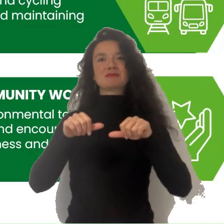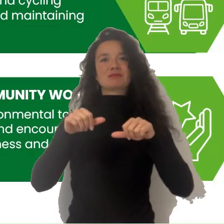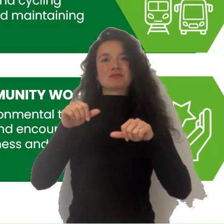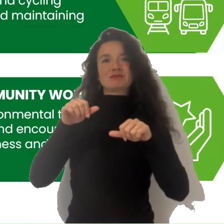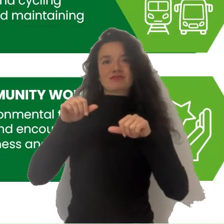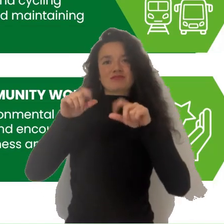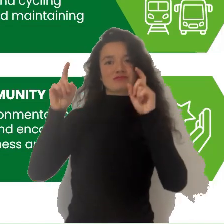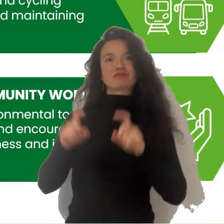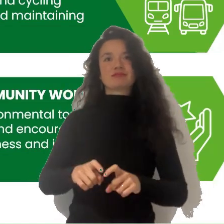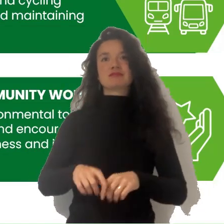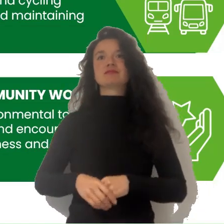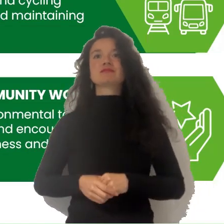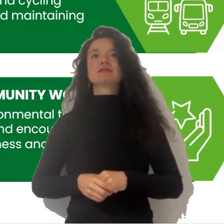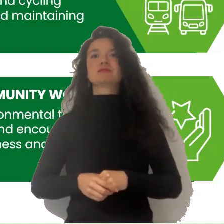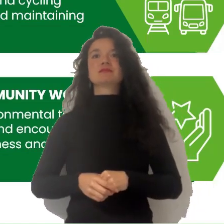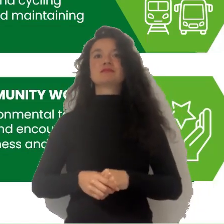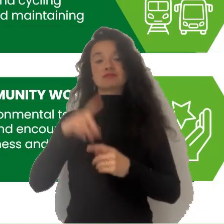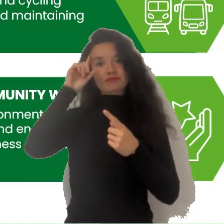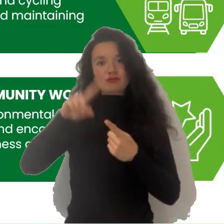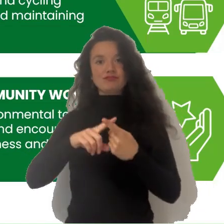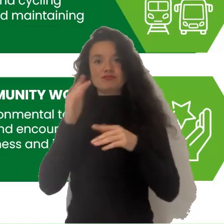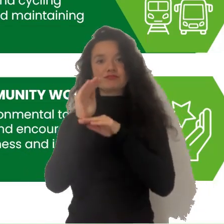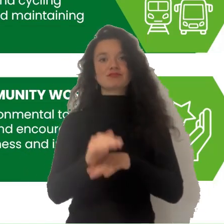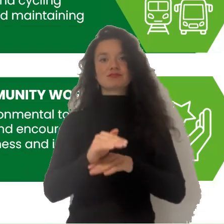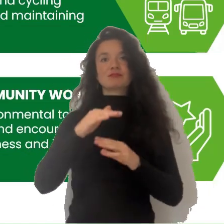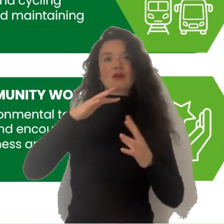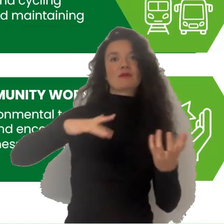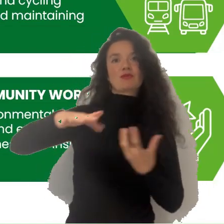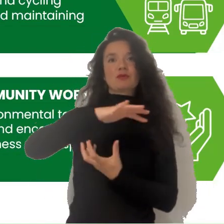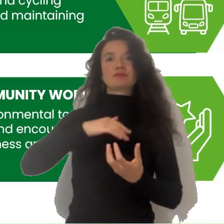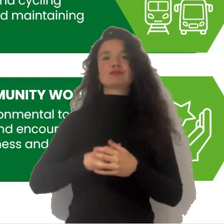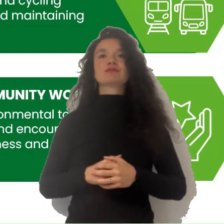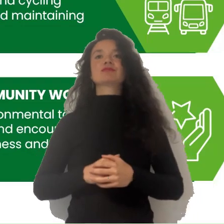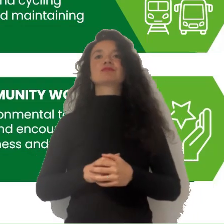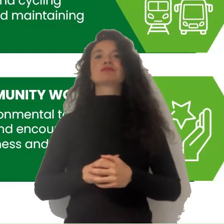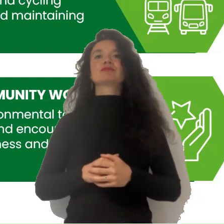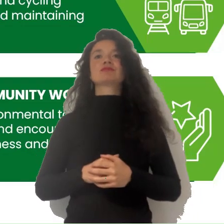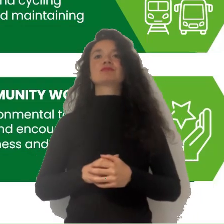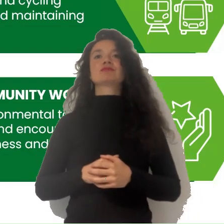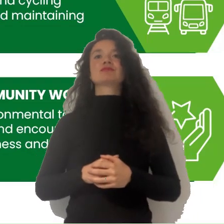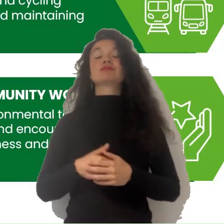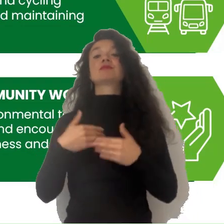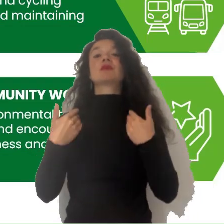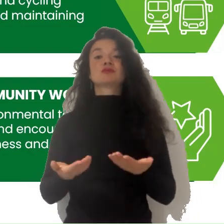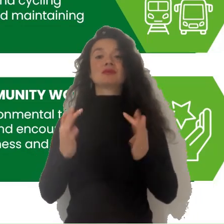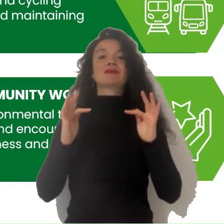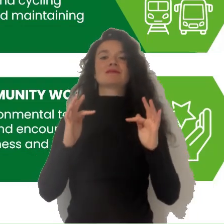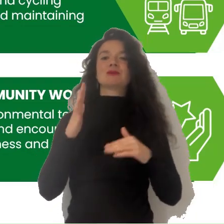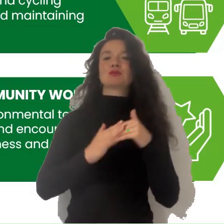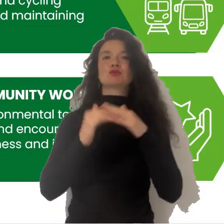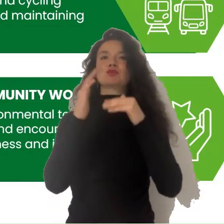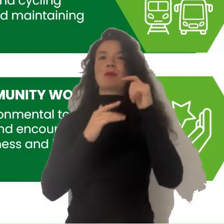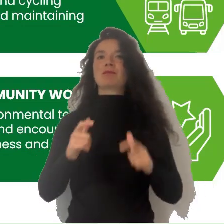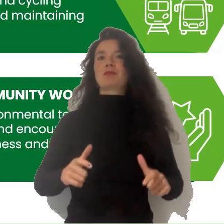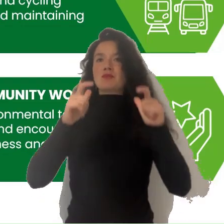design energy-efficient homes, use recycled materials, and install solar panels for better